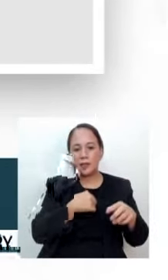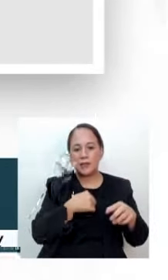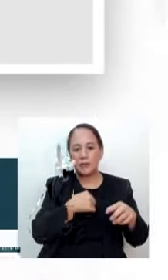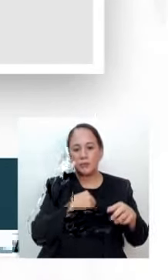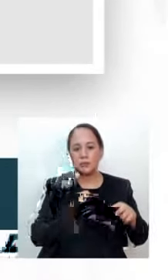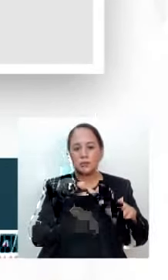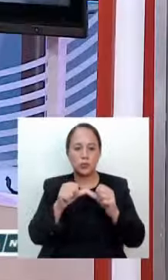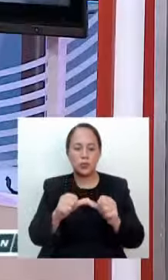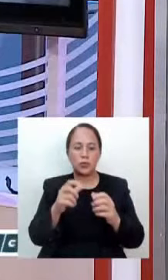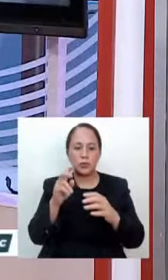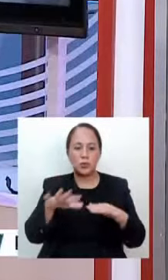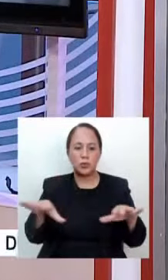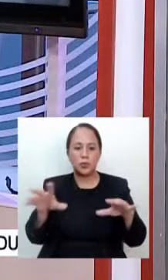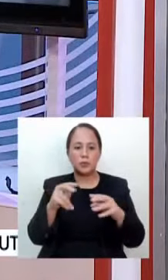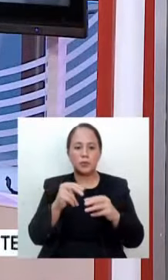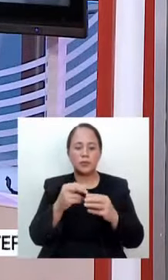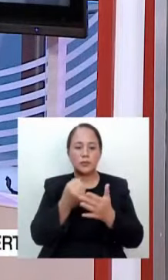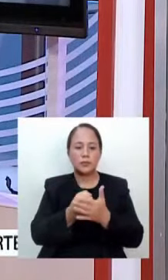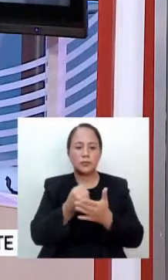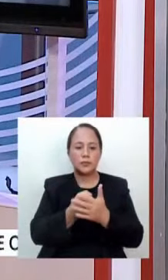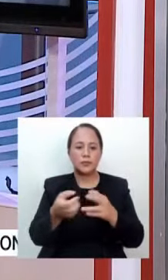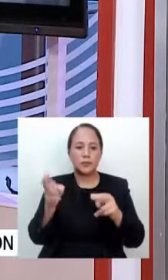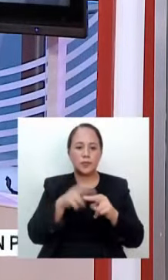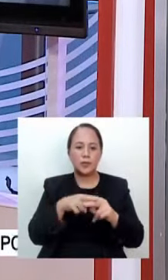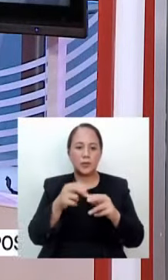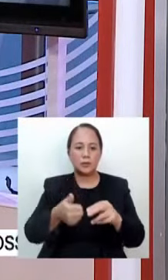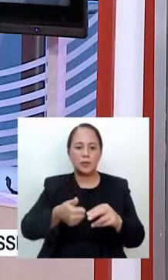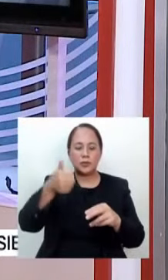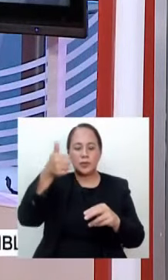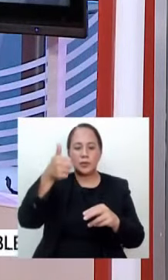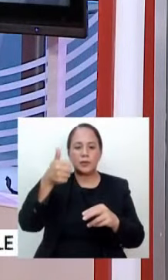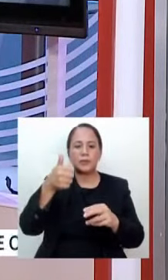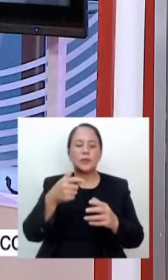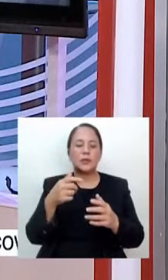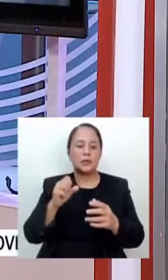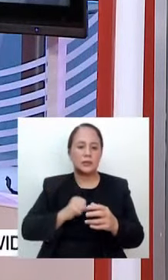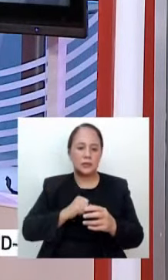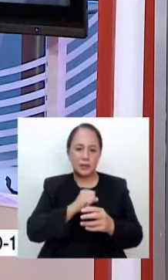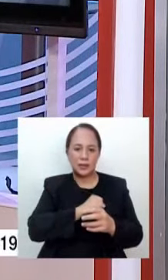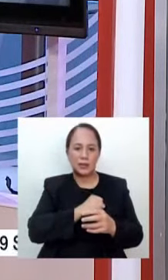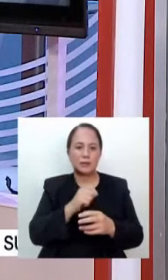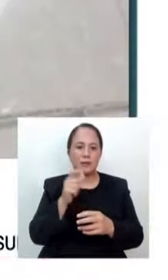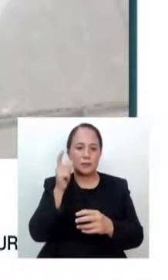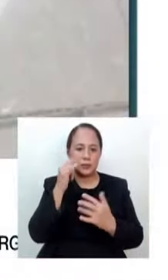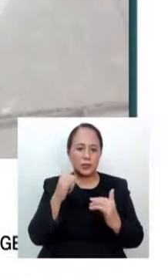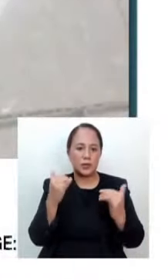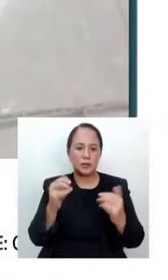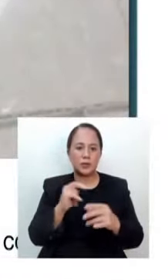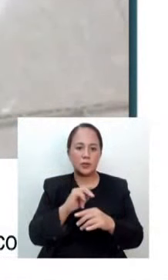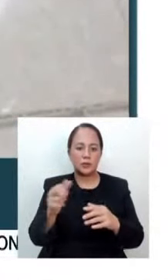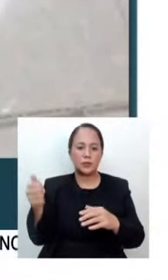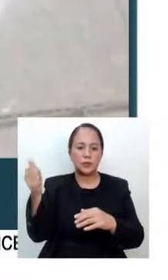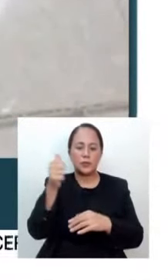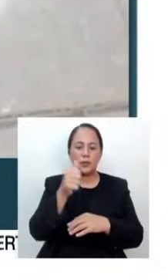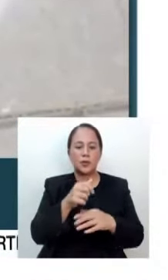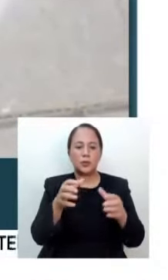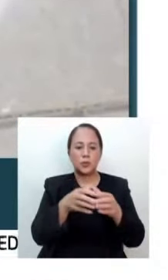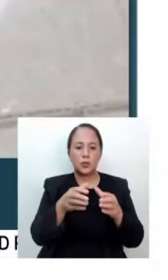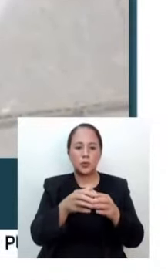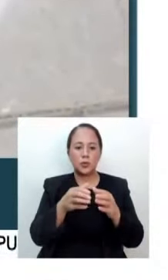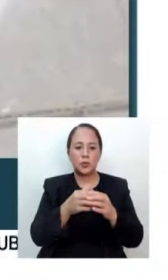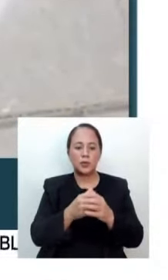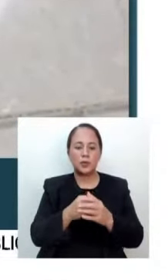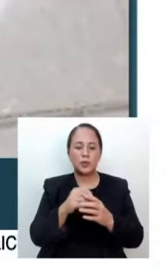ISIS-linked nationwide minimum wage increase if he wins a seat at the Senate. Labog, who is the national chairperson of the Kilusang Mayo